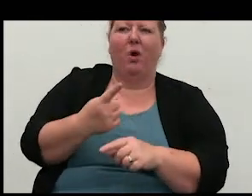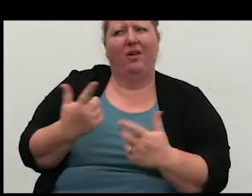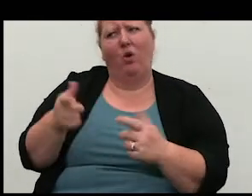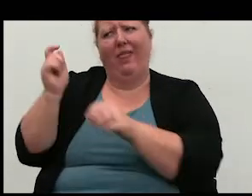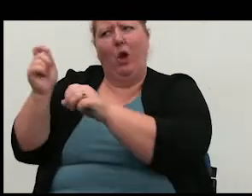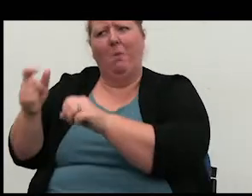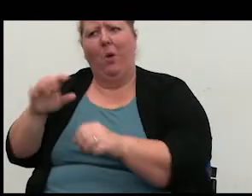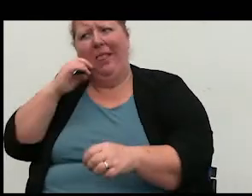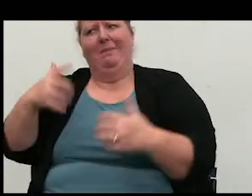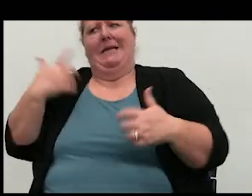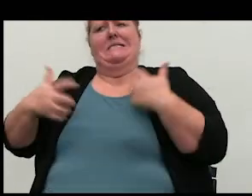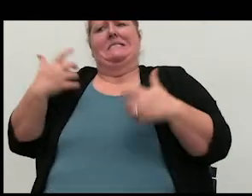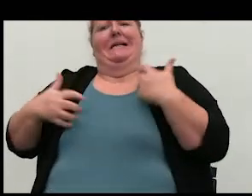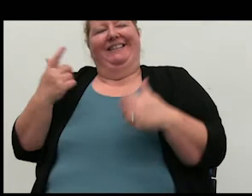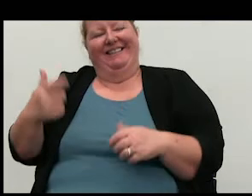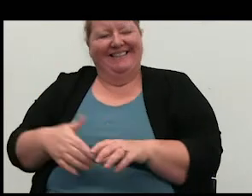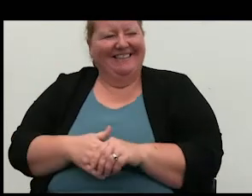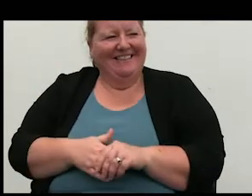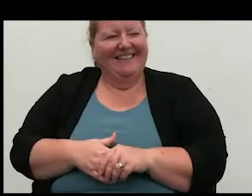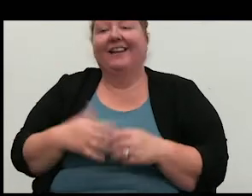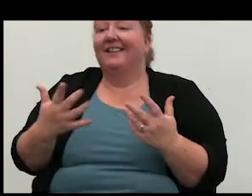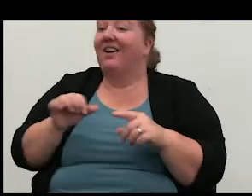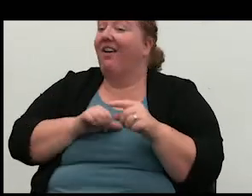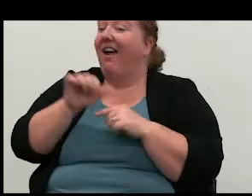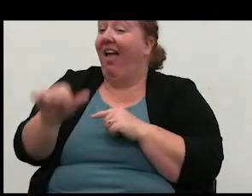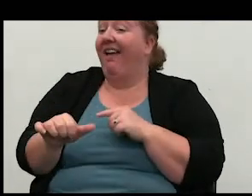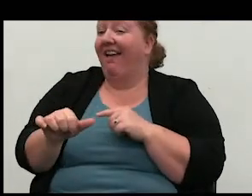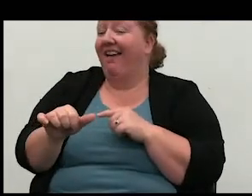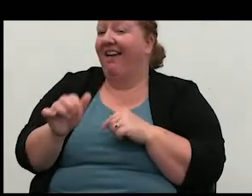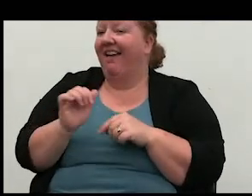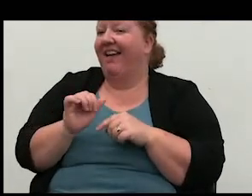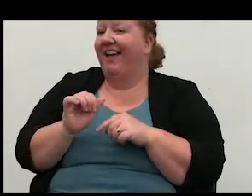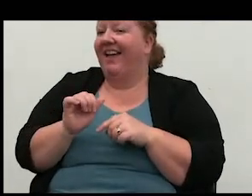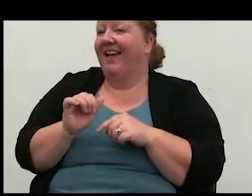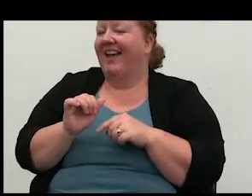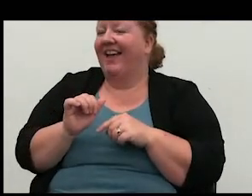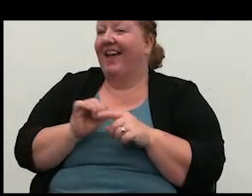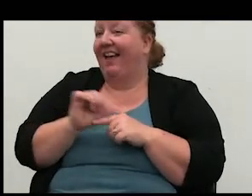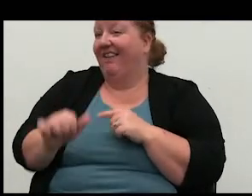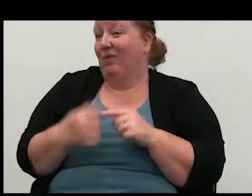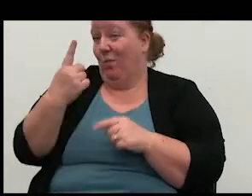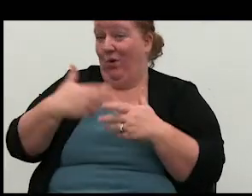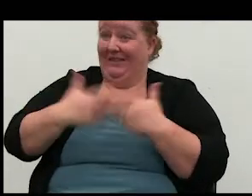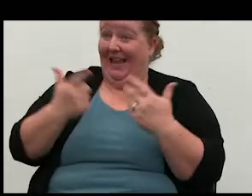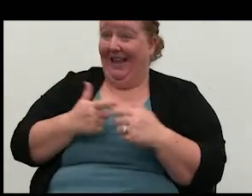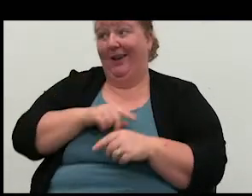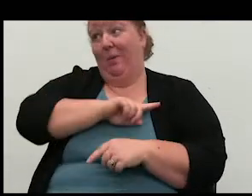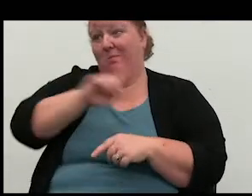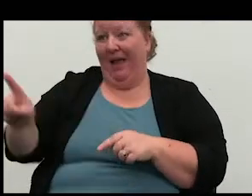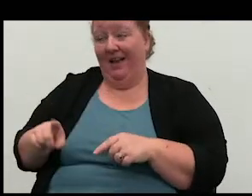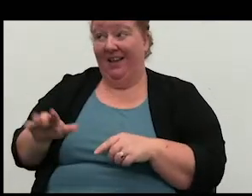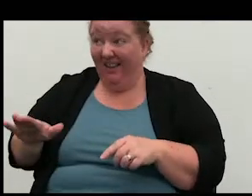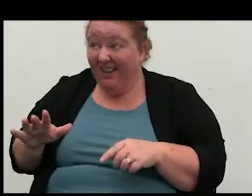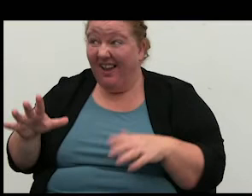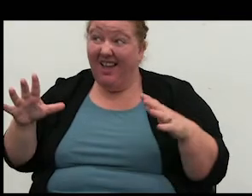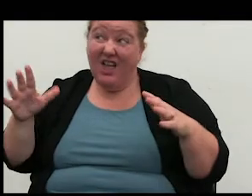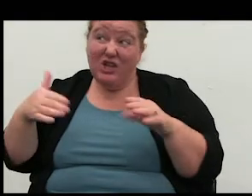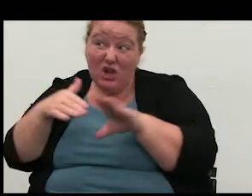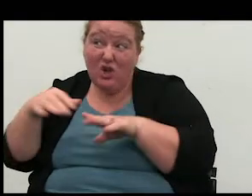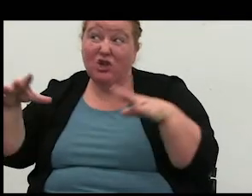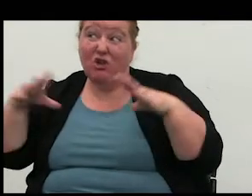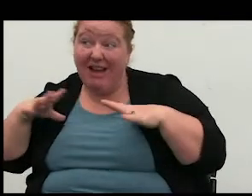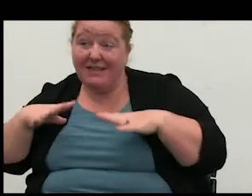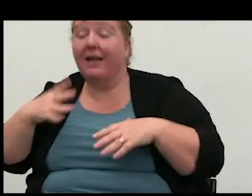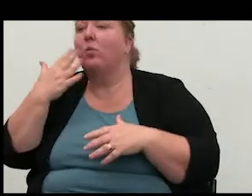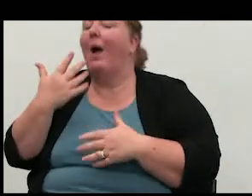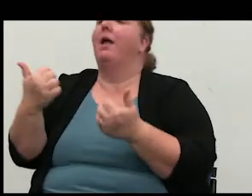really annoyed. So after a day, go back to the cobblers and keep asking, are mother's shoes ready? Until the answer is yes, at